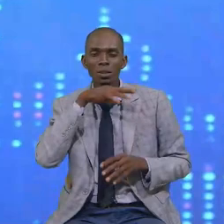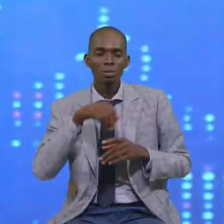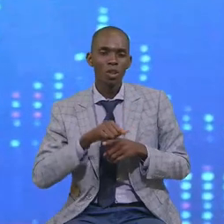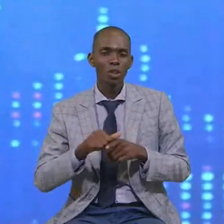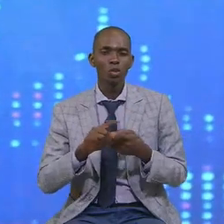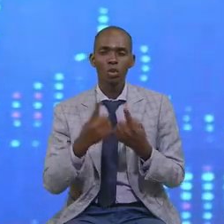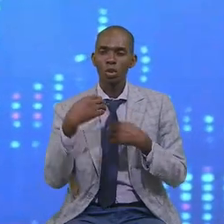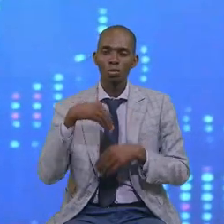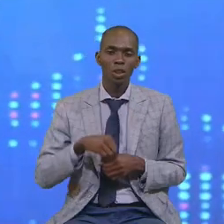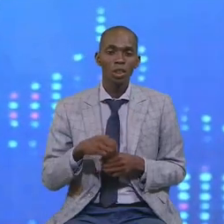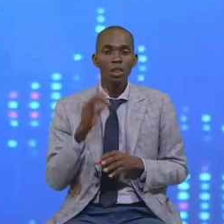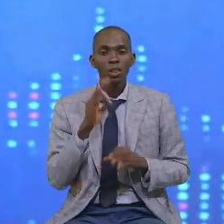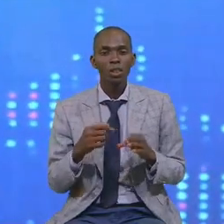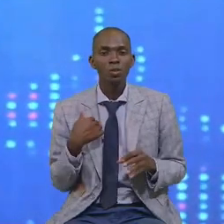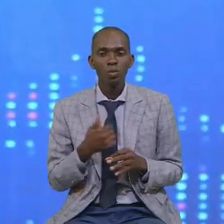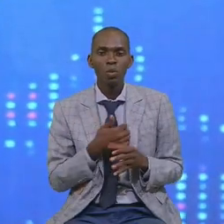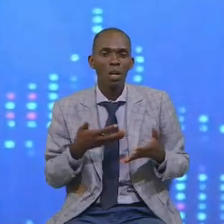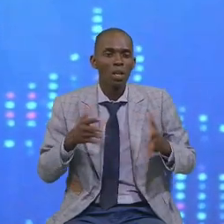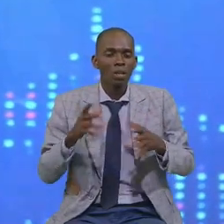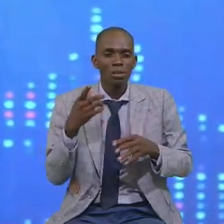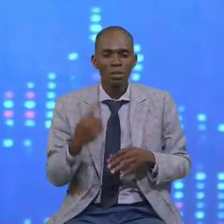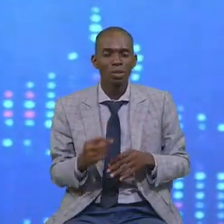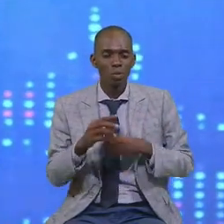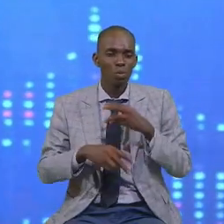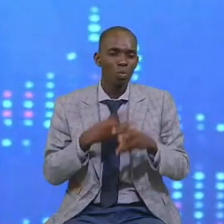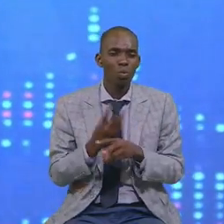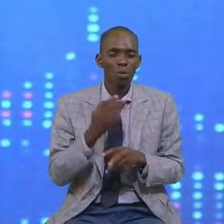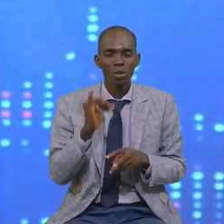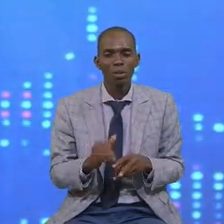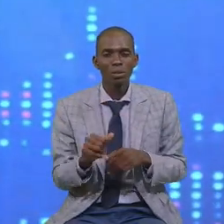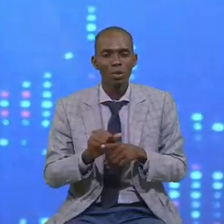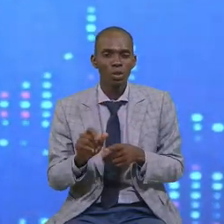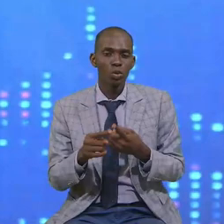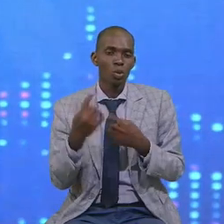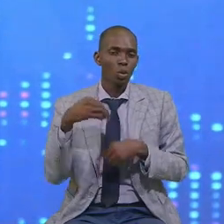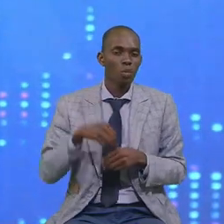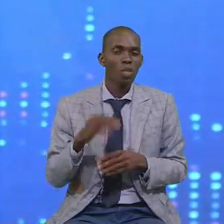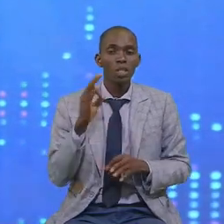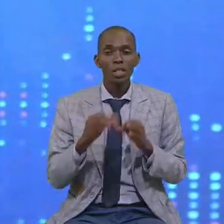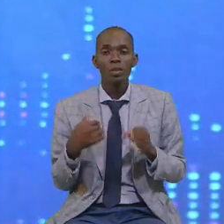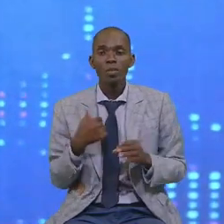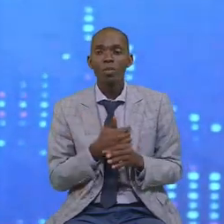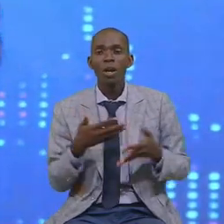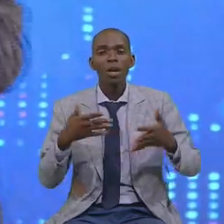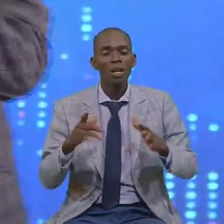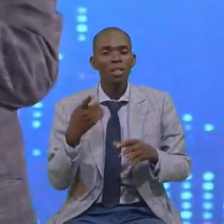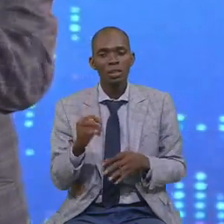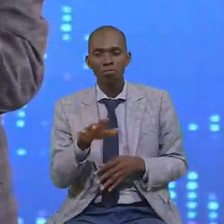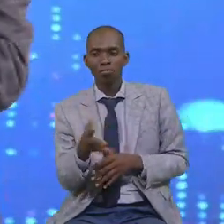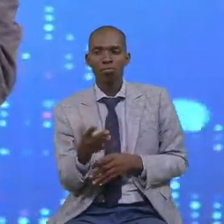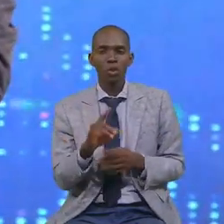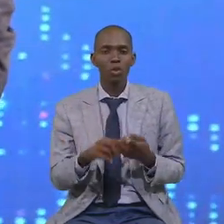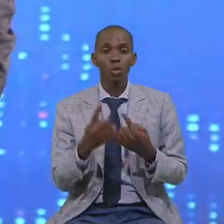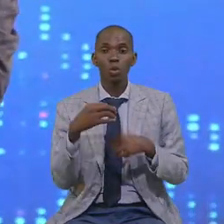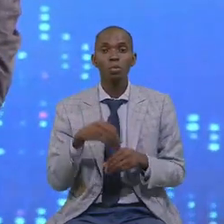we allow the carnality to come in, if we allow the compromise to come in, if we